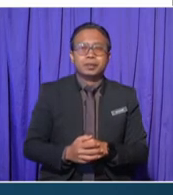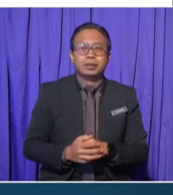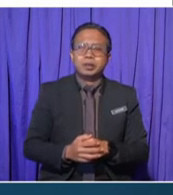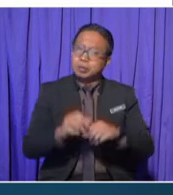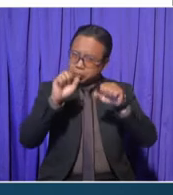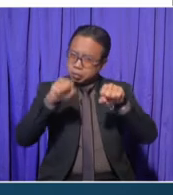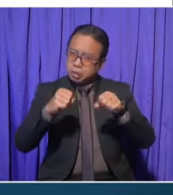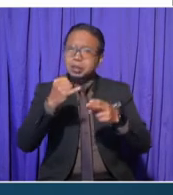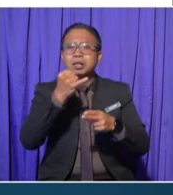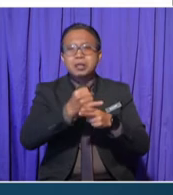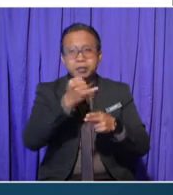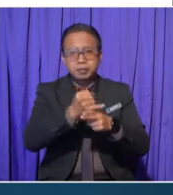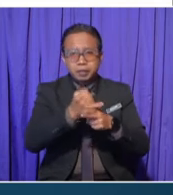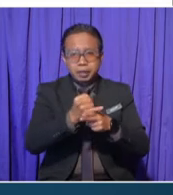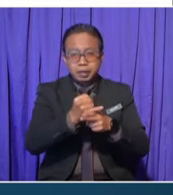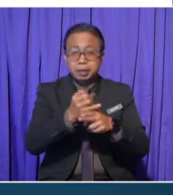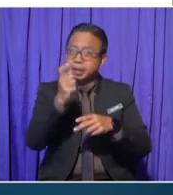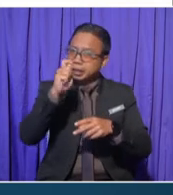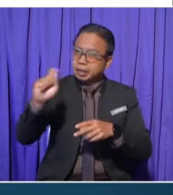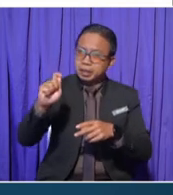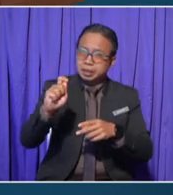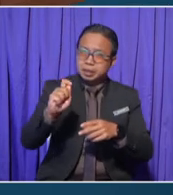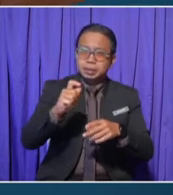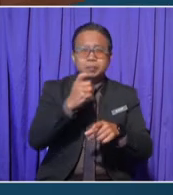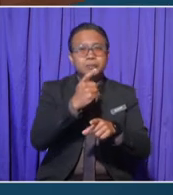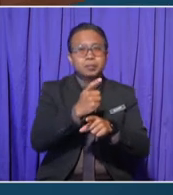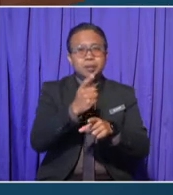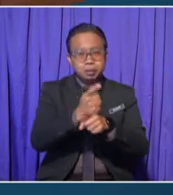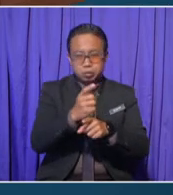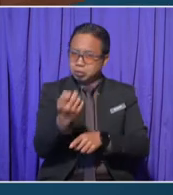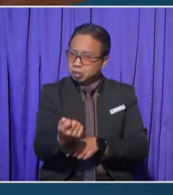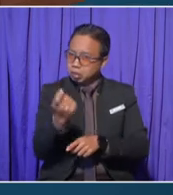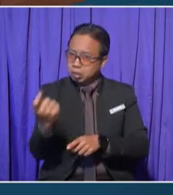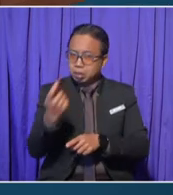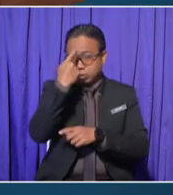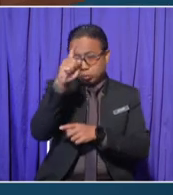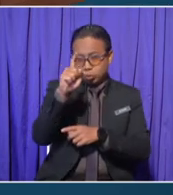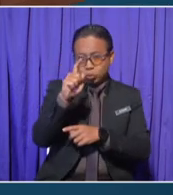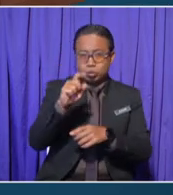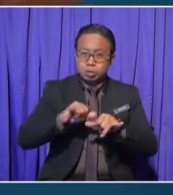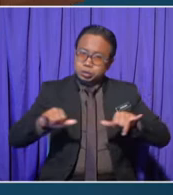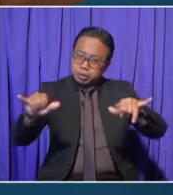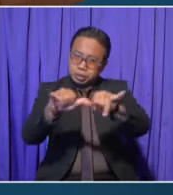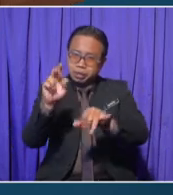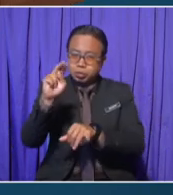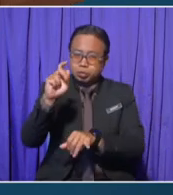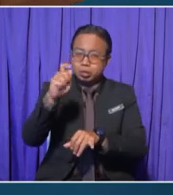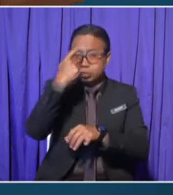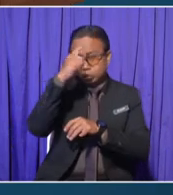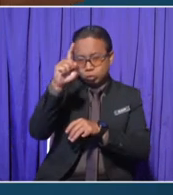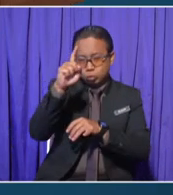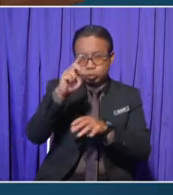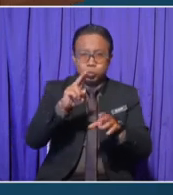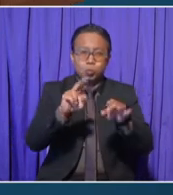Can you identify the appropriate tools and standard units to measure the length of the